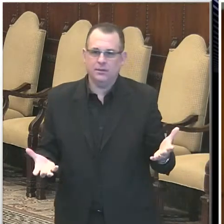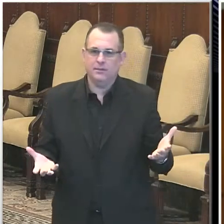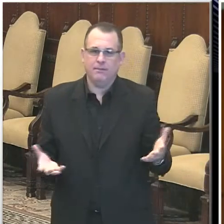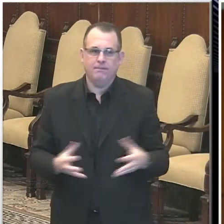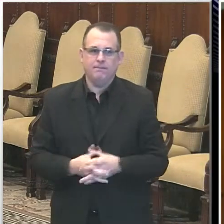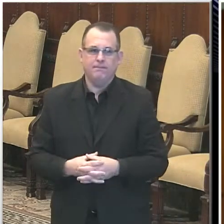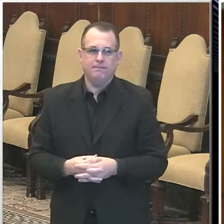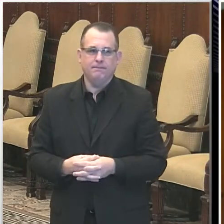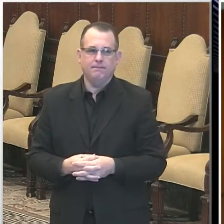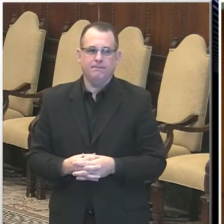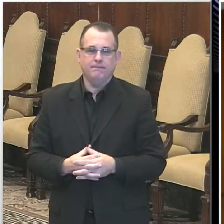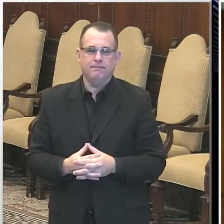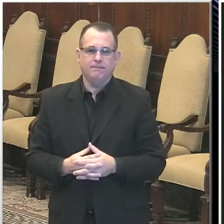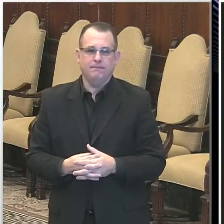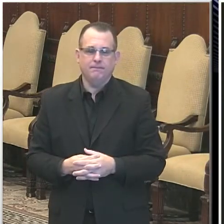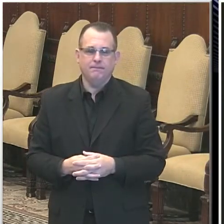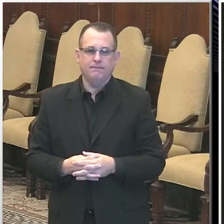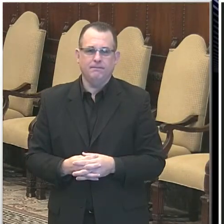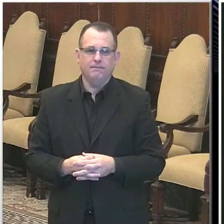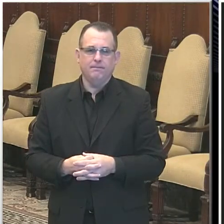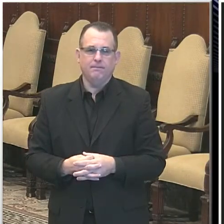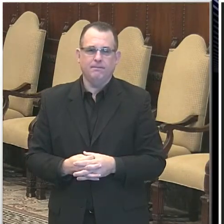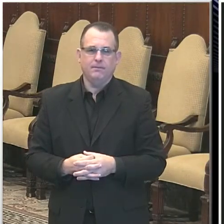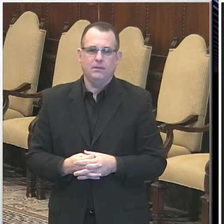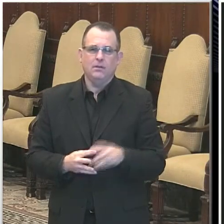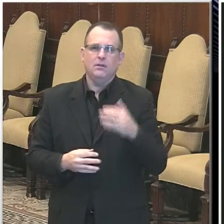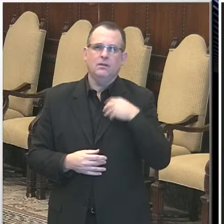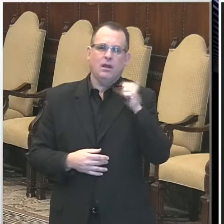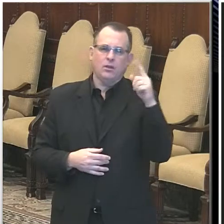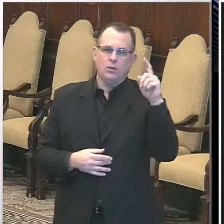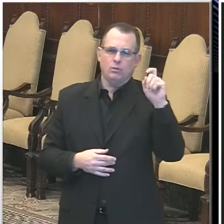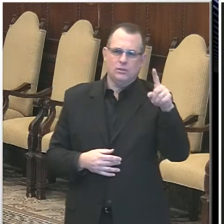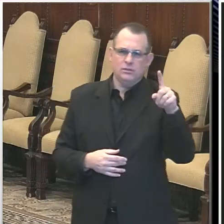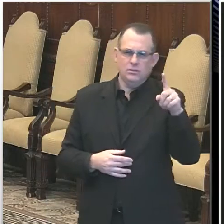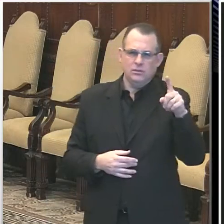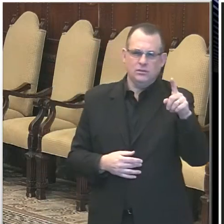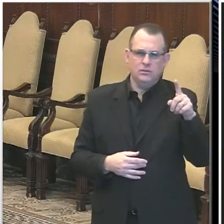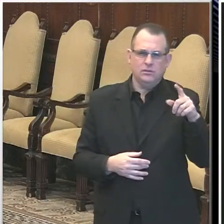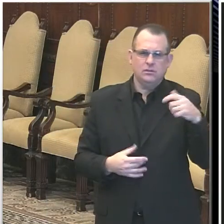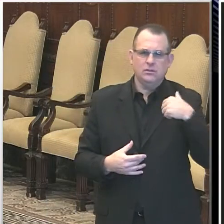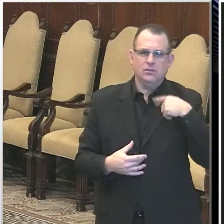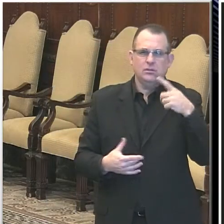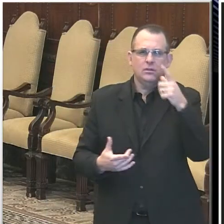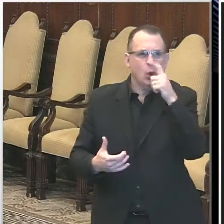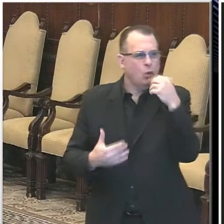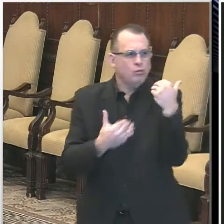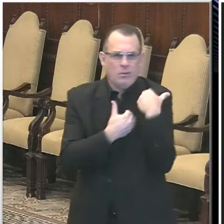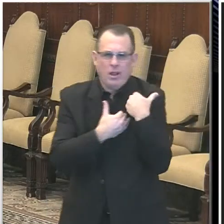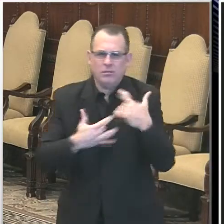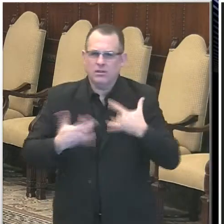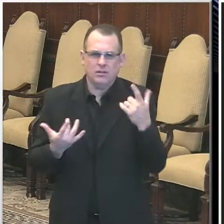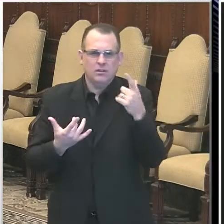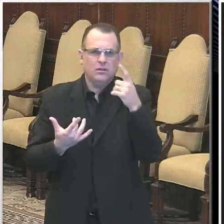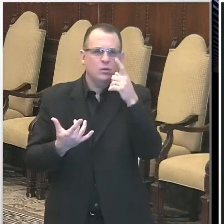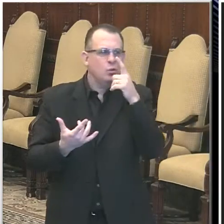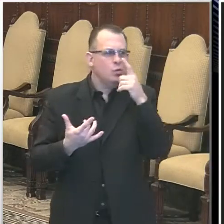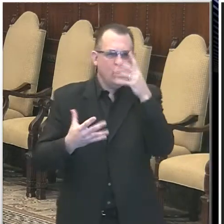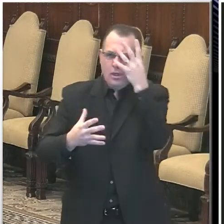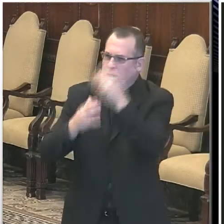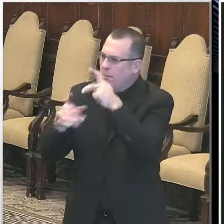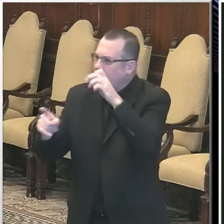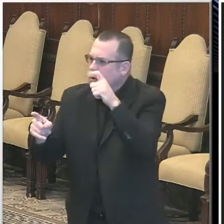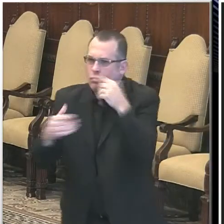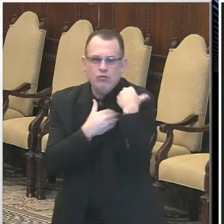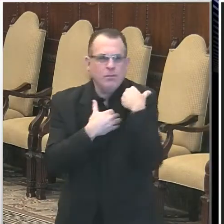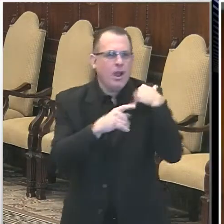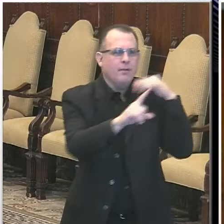healthcare workers. Where's the responsibility lie for the lack of PPE in the face of a pandemic,